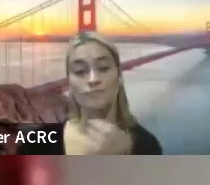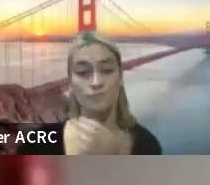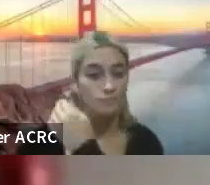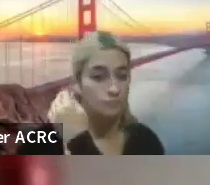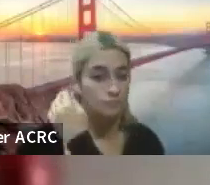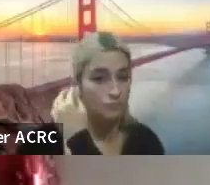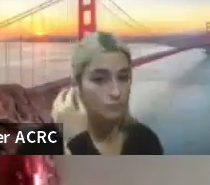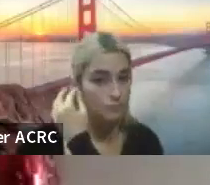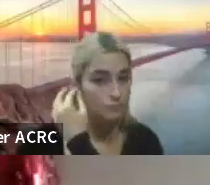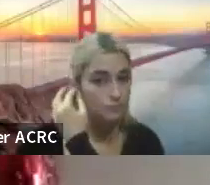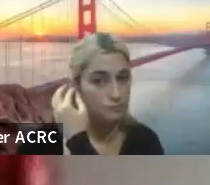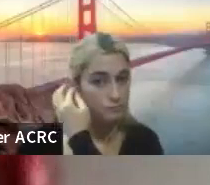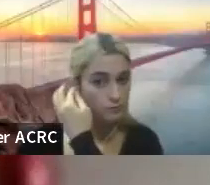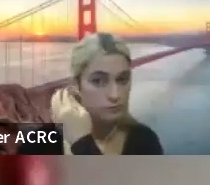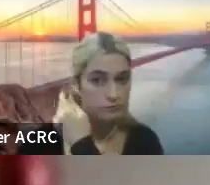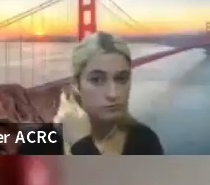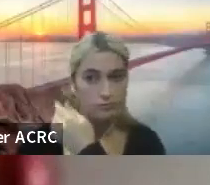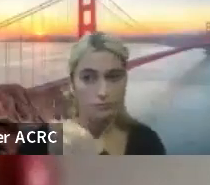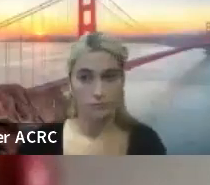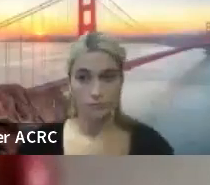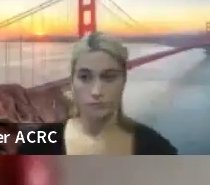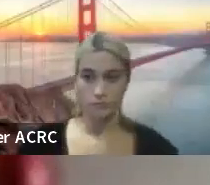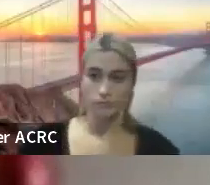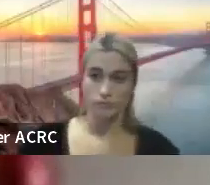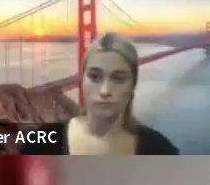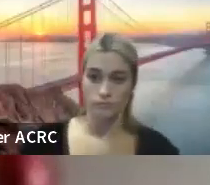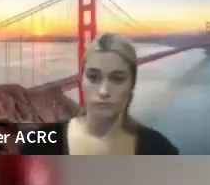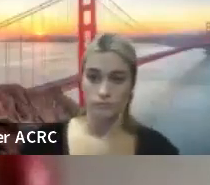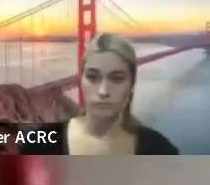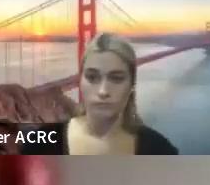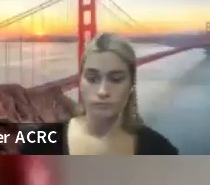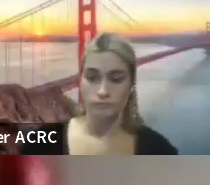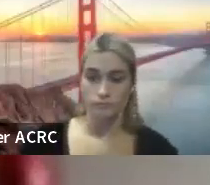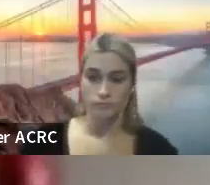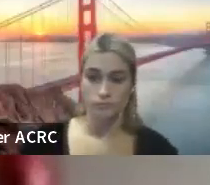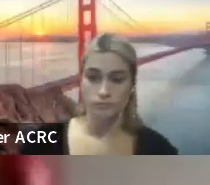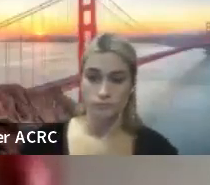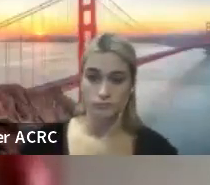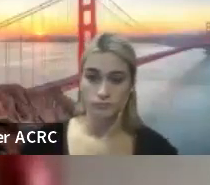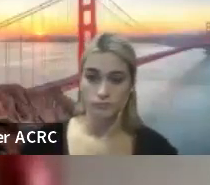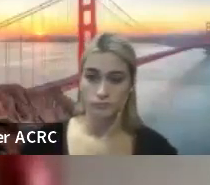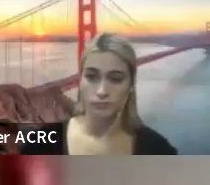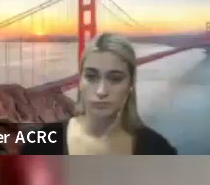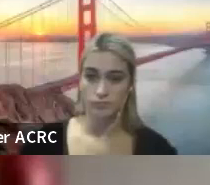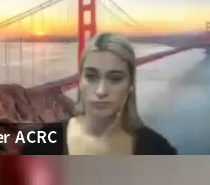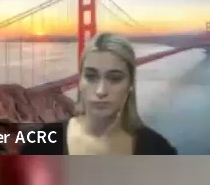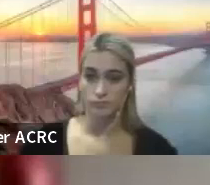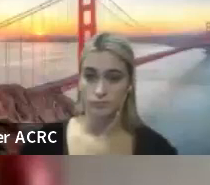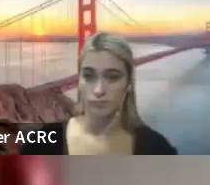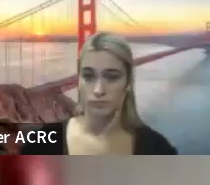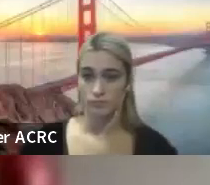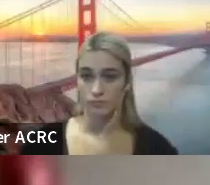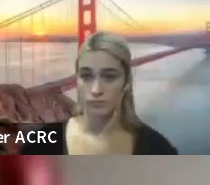budget proposal right now to push the full implementation back to the next year. So all that being